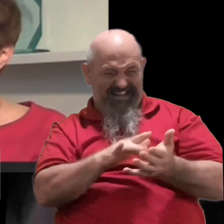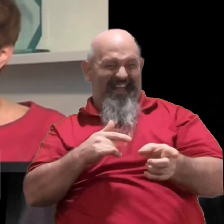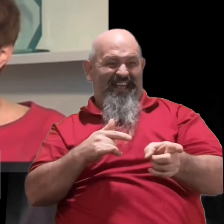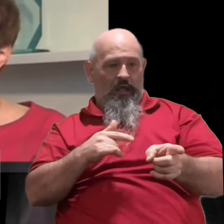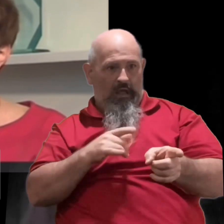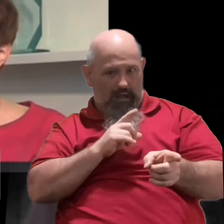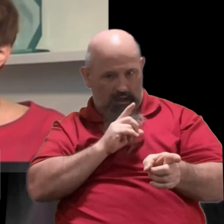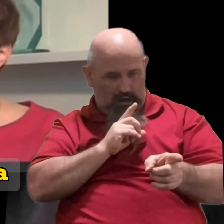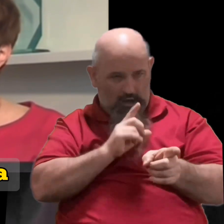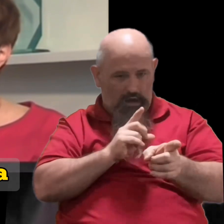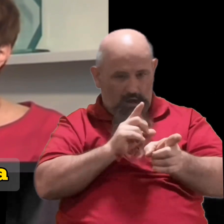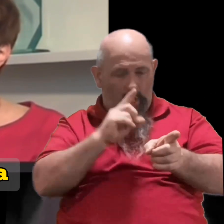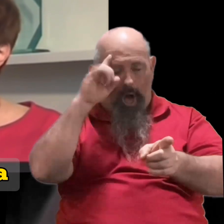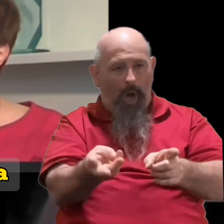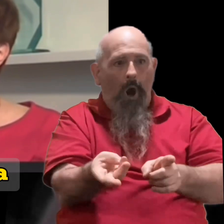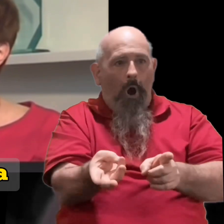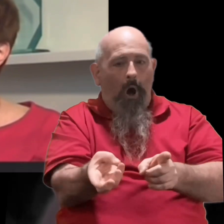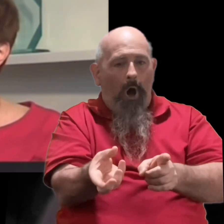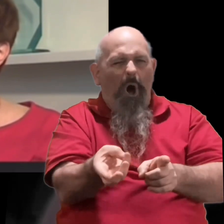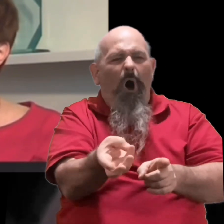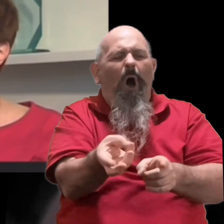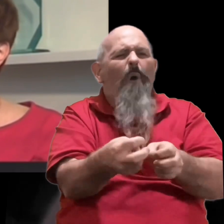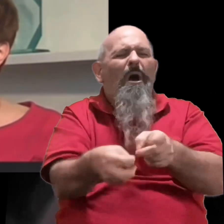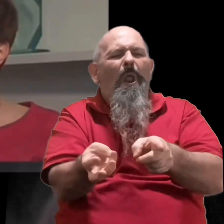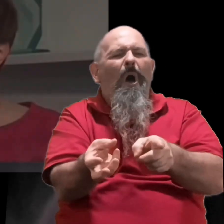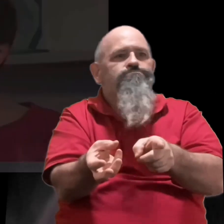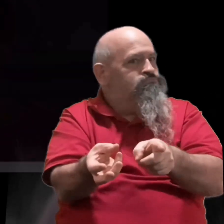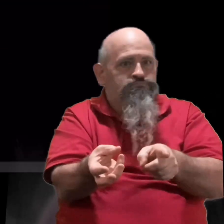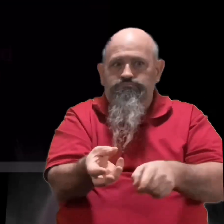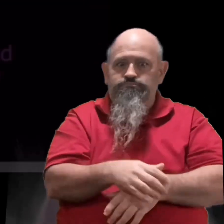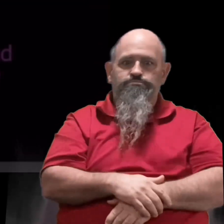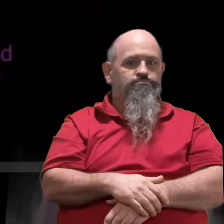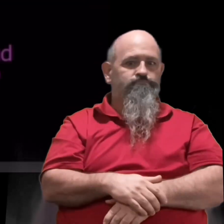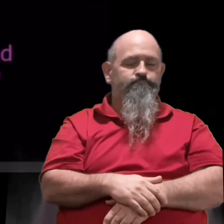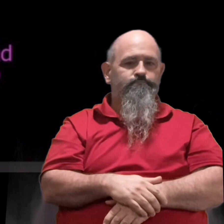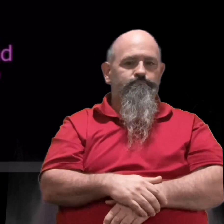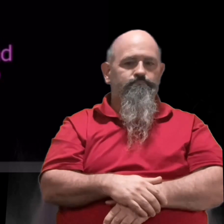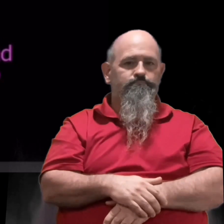to sexually abuse. I really, really thought it was a tiny, tiny problem.